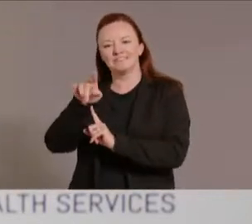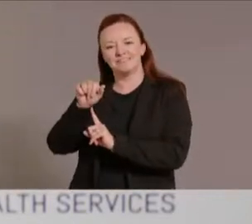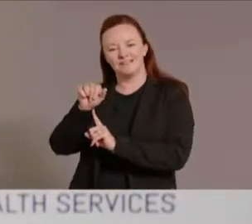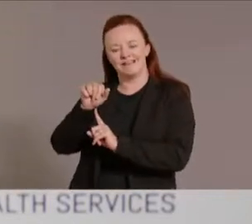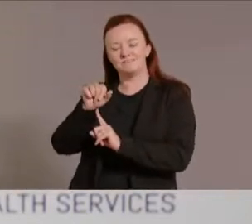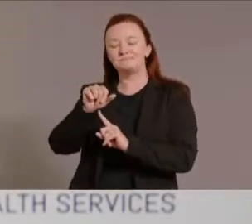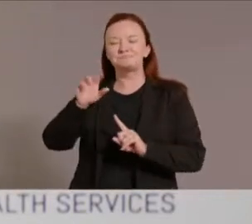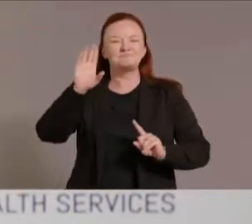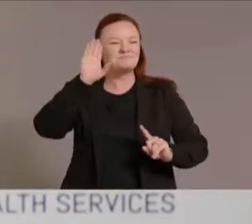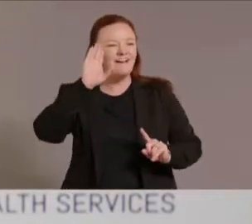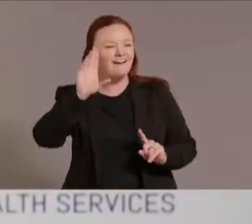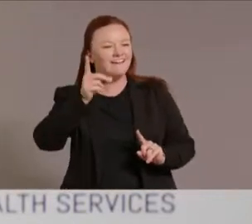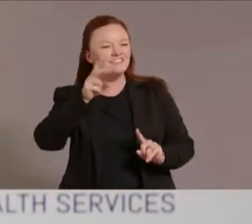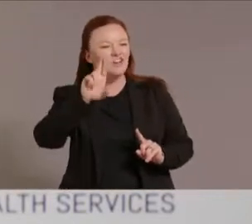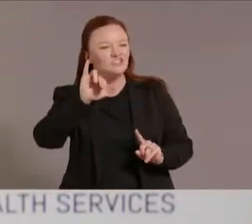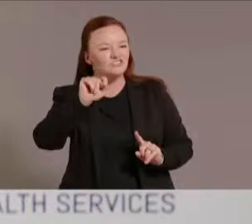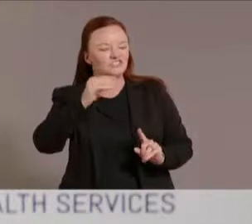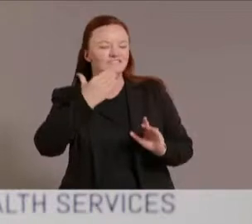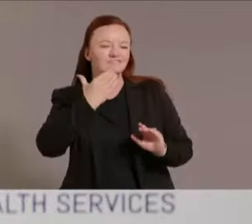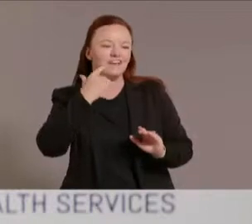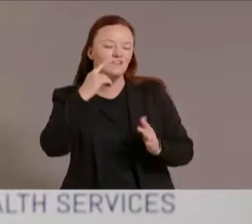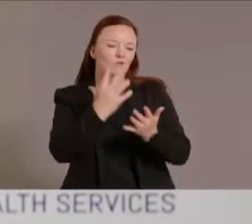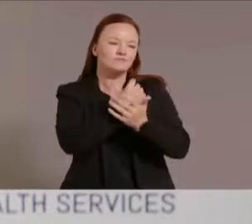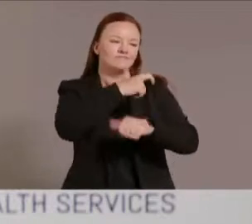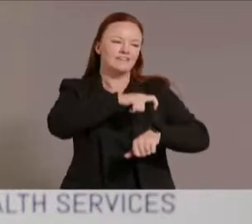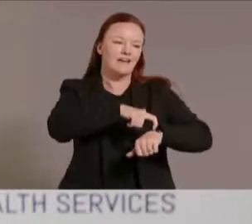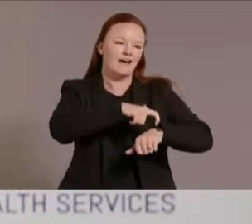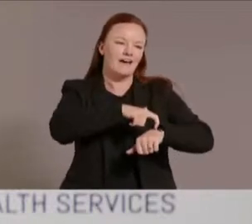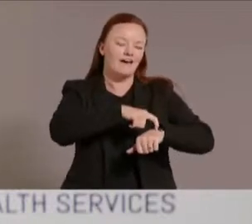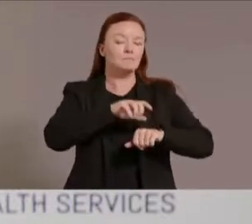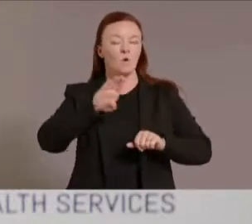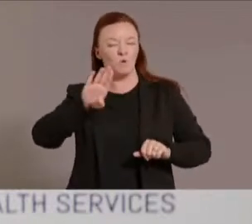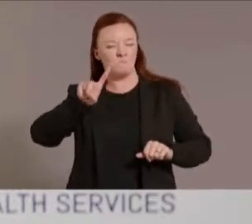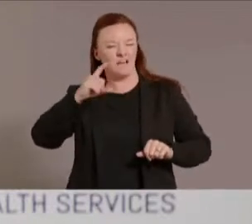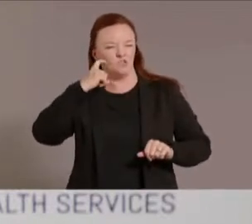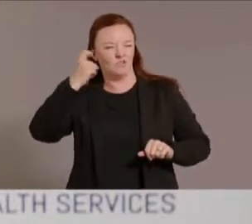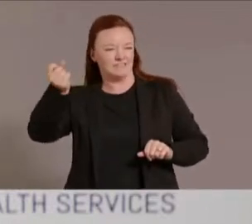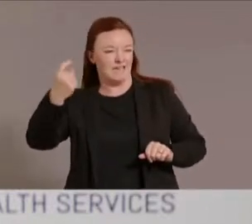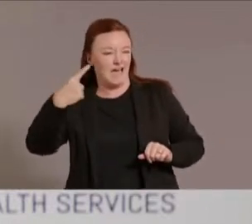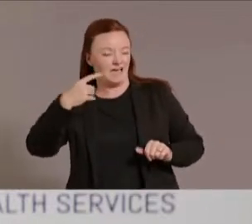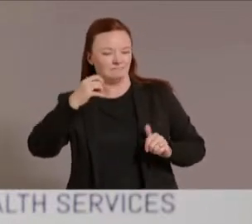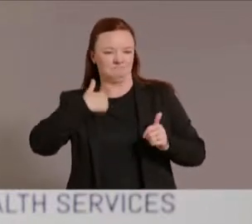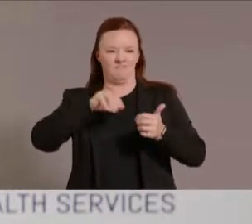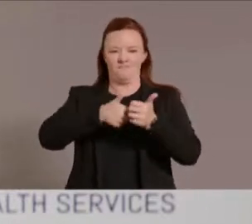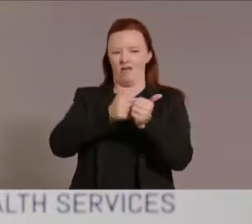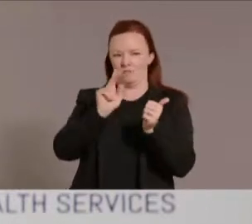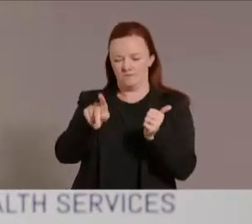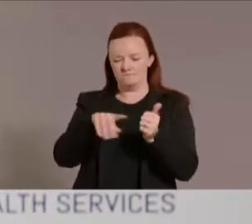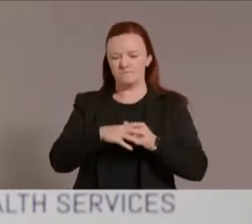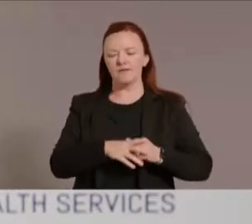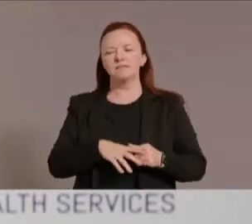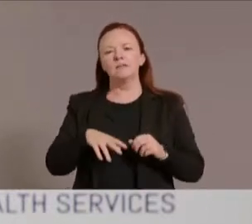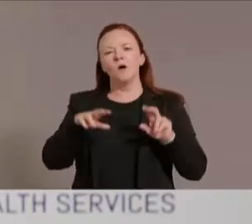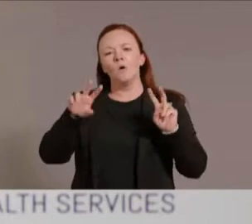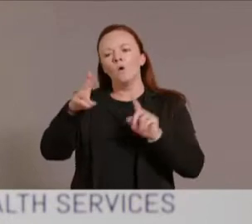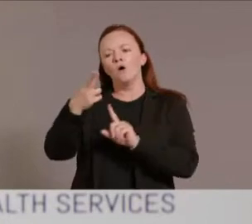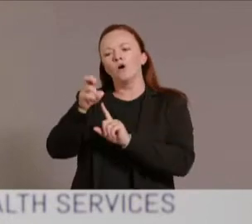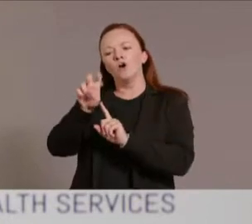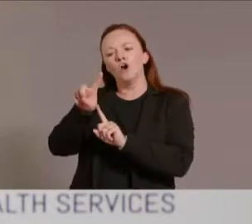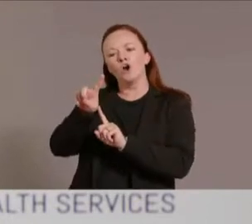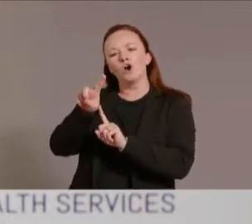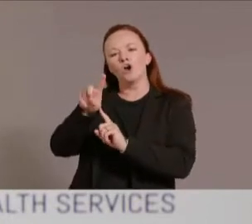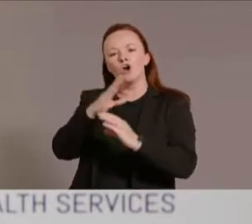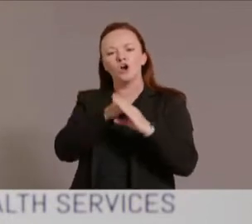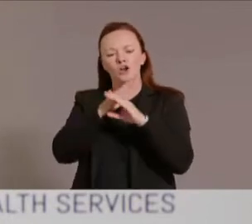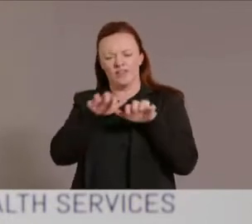Hi, Dr. Chris. Thank you so much for taking the time. So actually, following Bud's question a little bit, reaching herd immunity, how feasible is